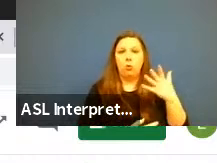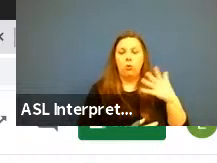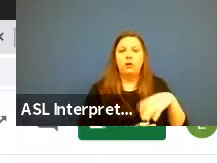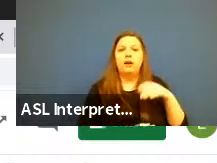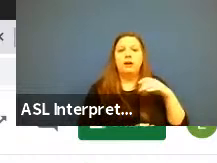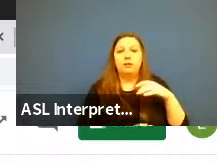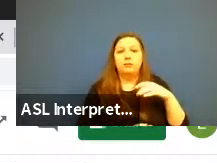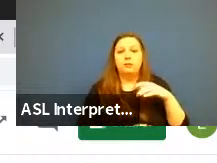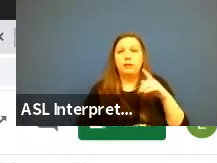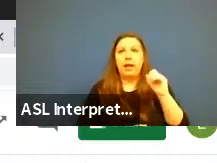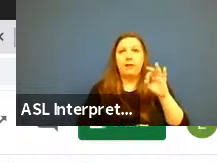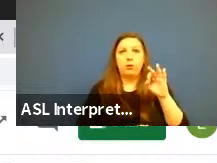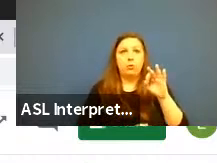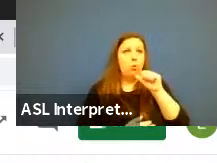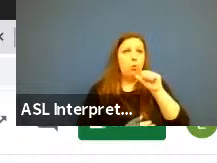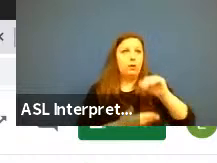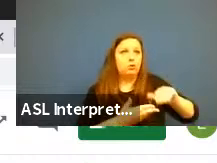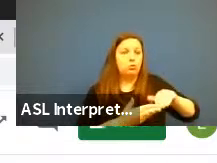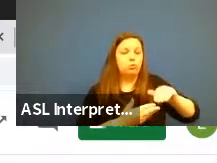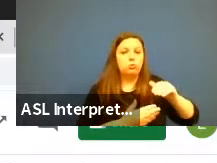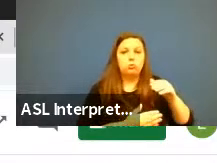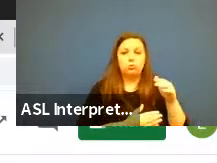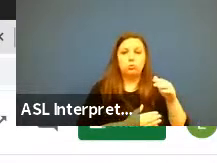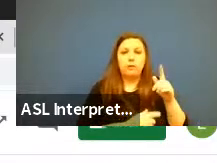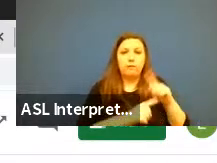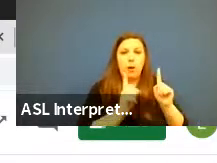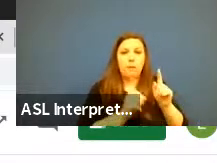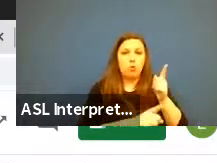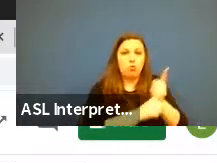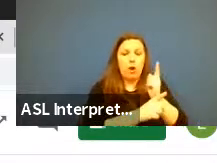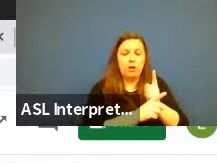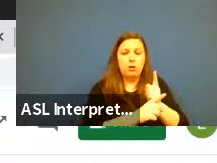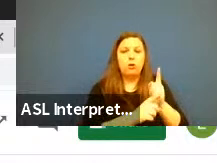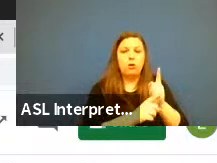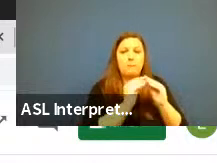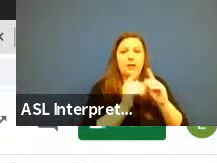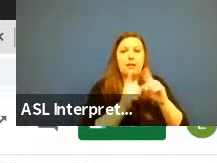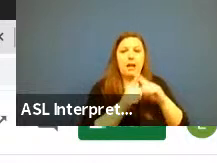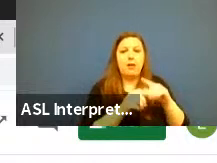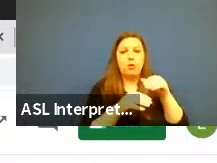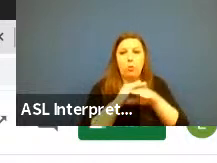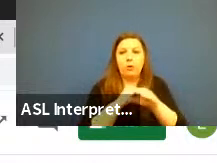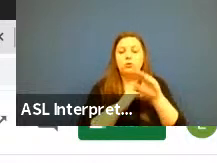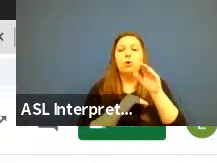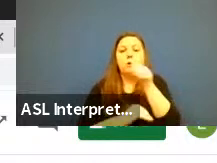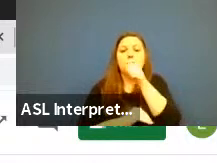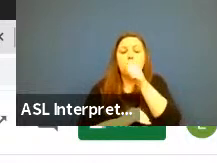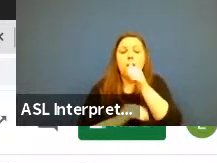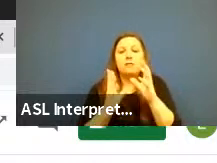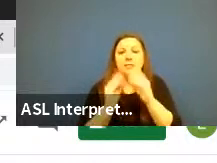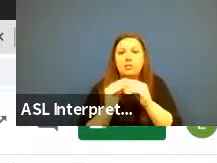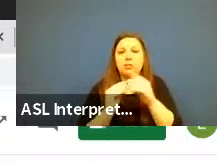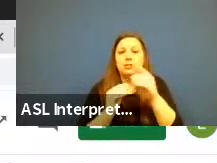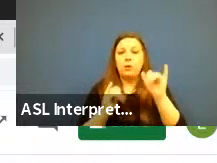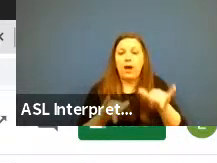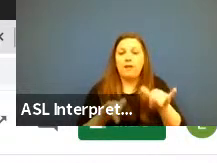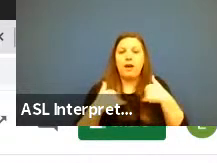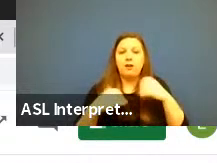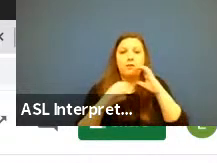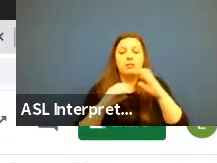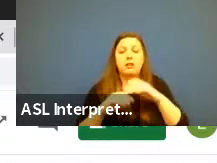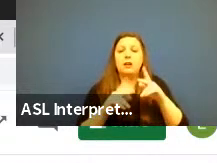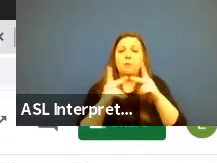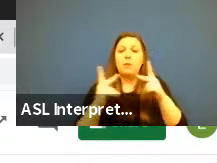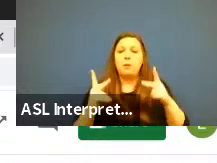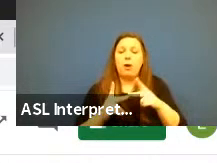and go into executive session to have that conversation. But property committee does the same thing all of the other committees do. And that is,